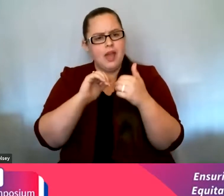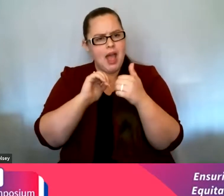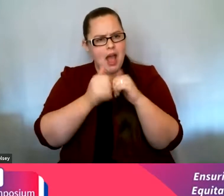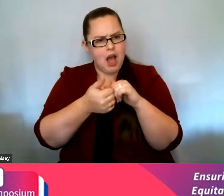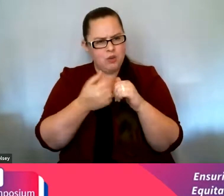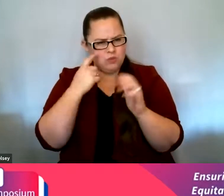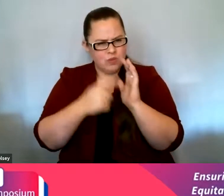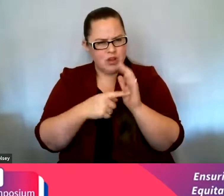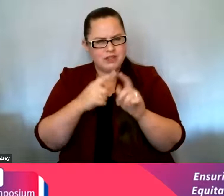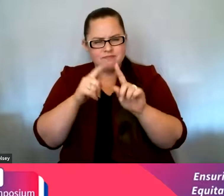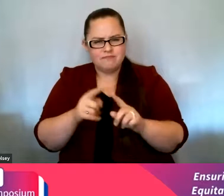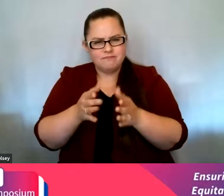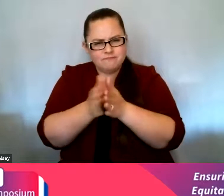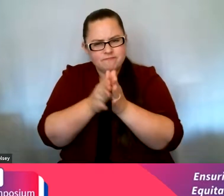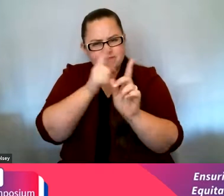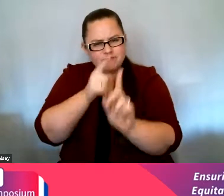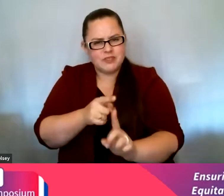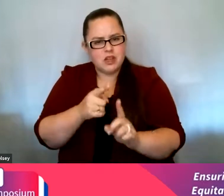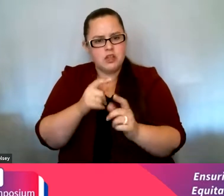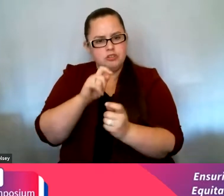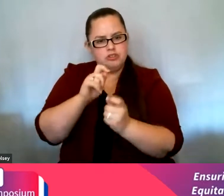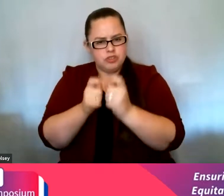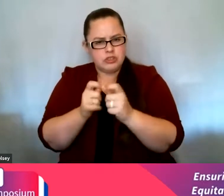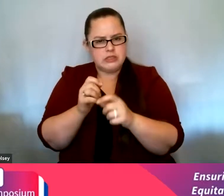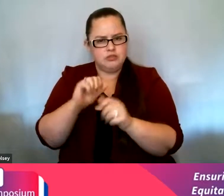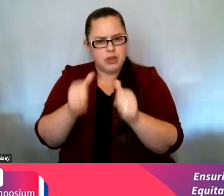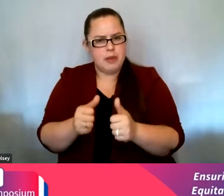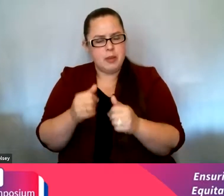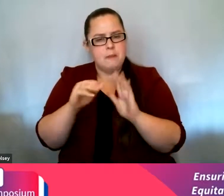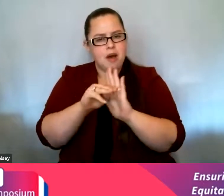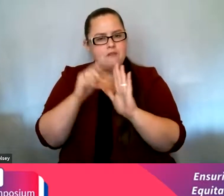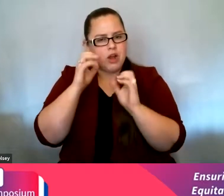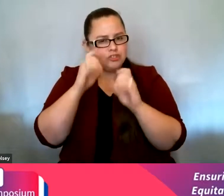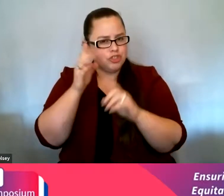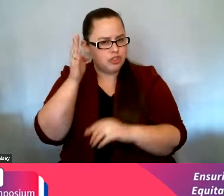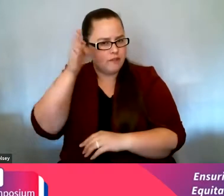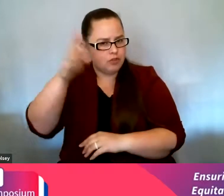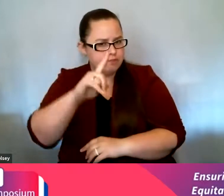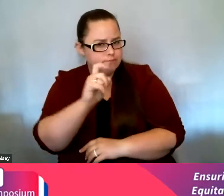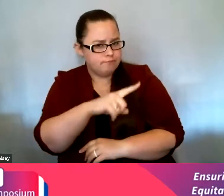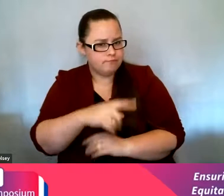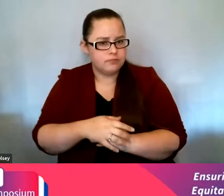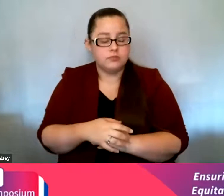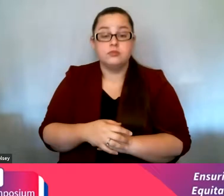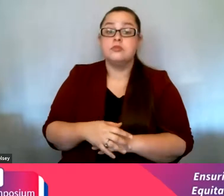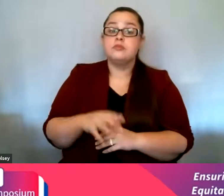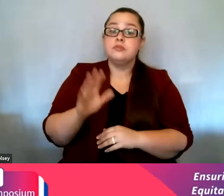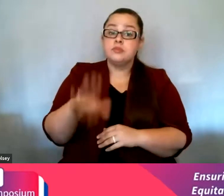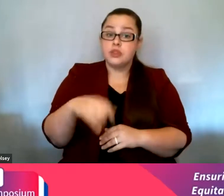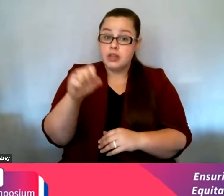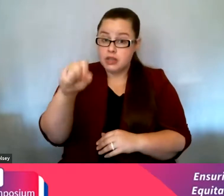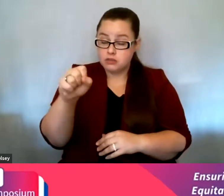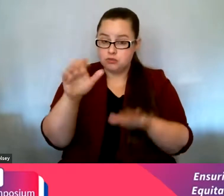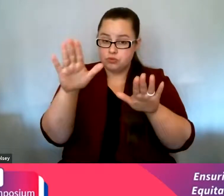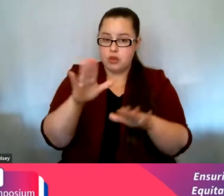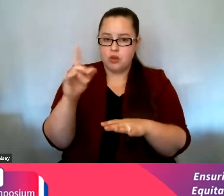education shaping models for teaching and learning in the near future? Yes, that is a great question. So I mentioned that briefly, but didn't